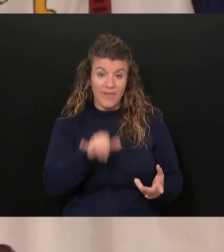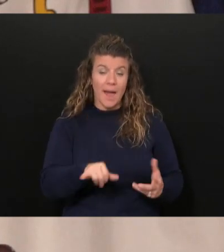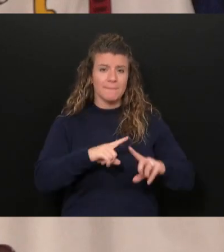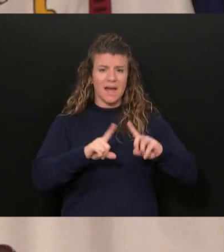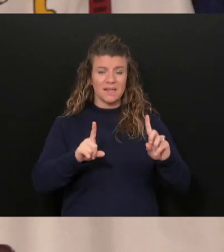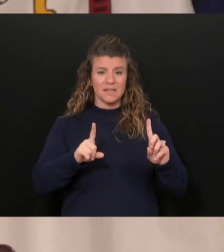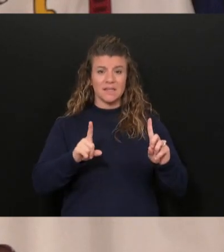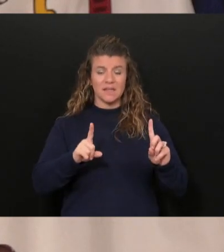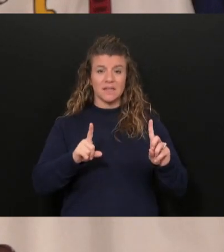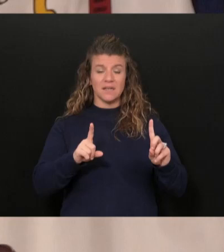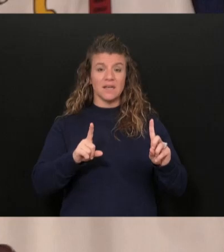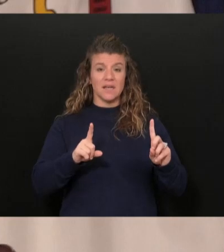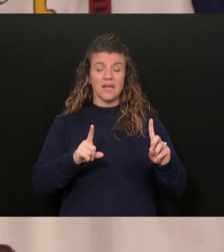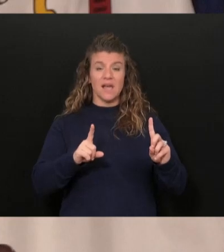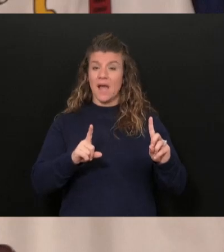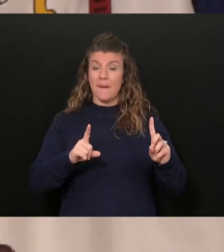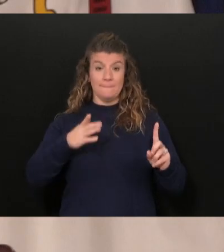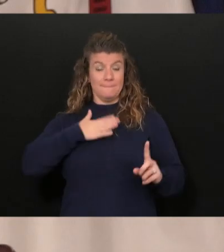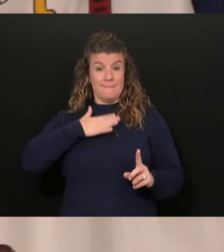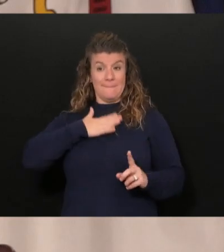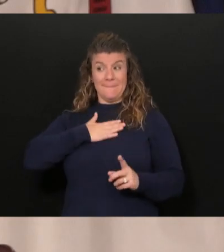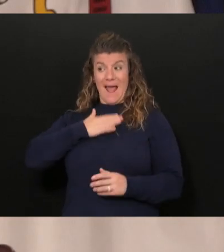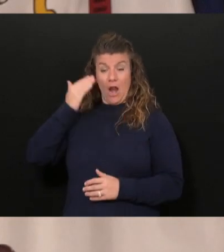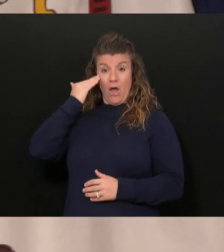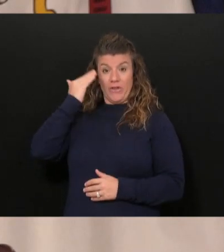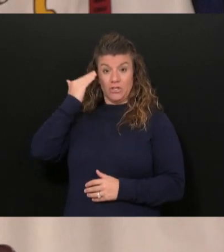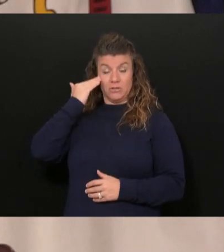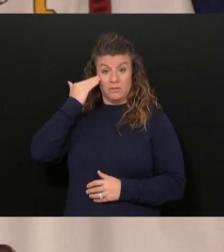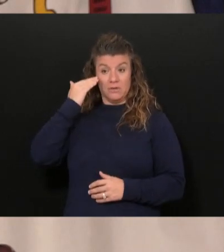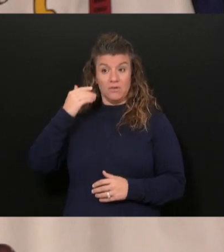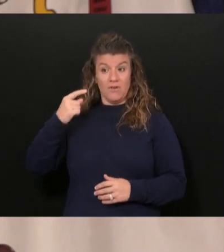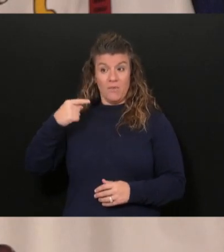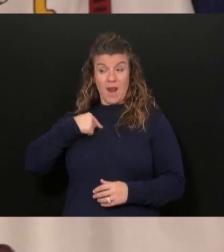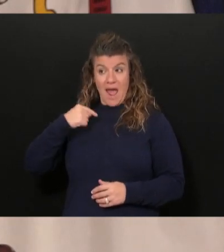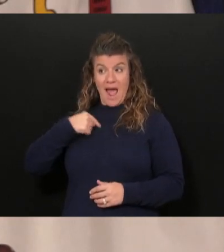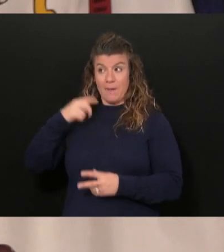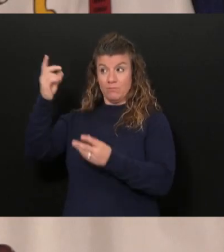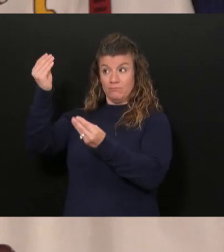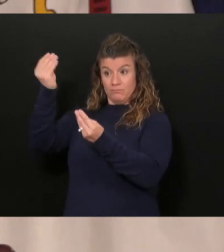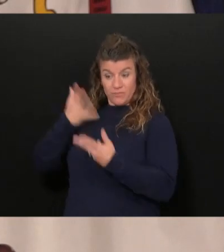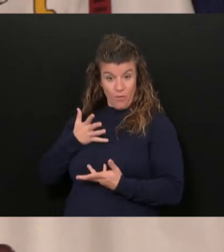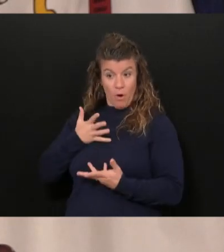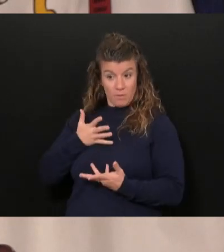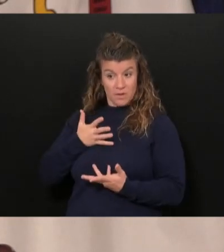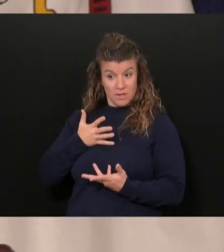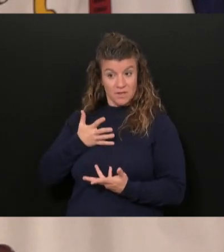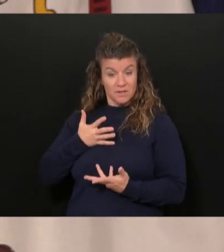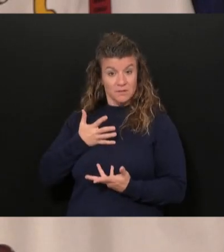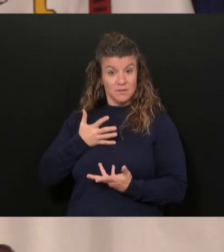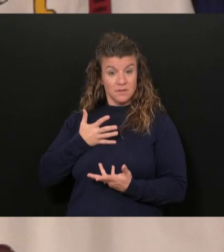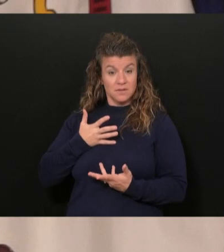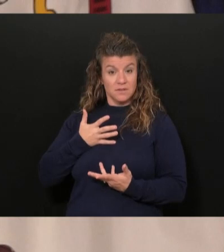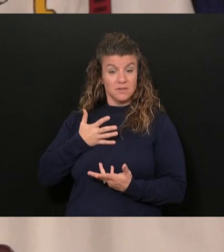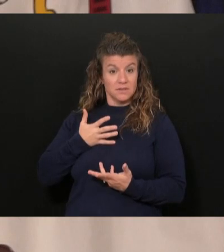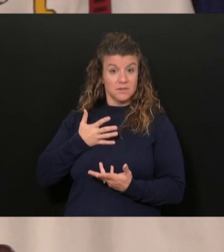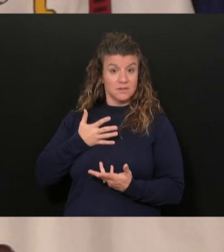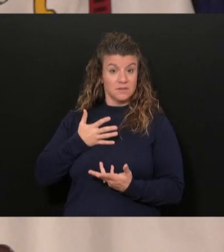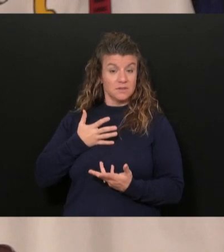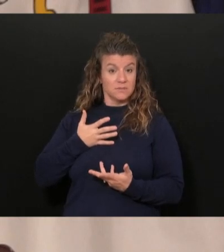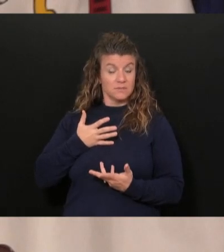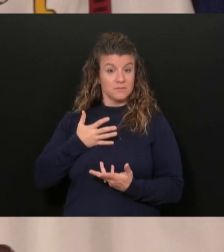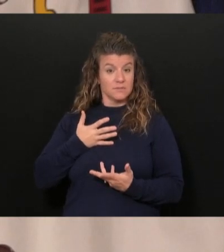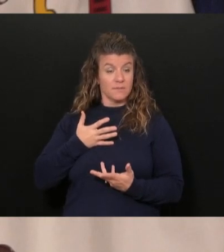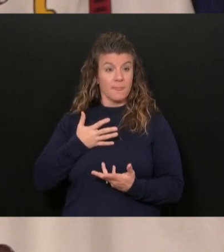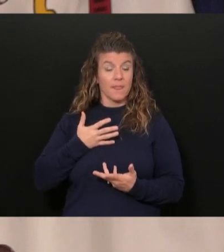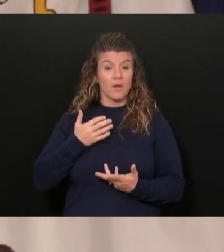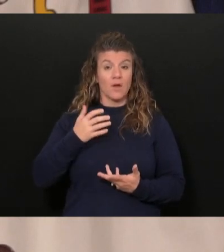it. But to my knowledge, when you know, on what I'm reported is reported to me, that you know